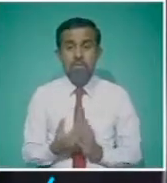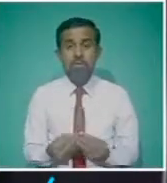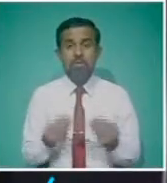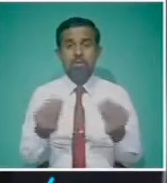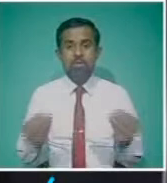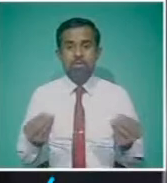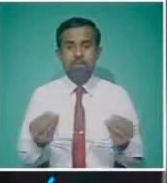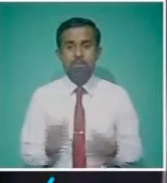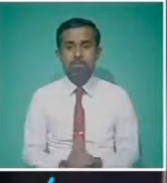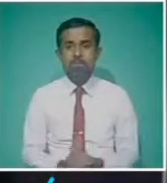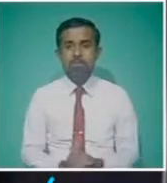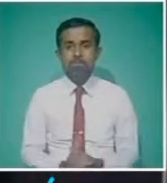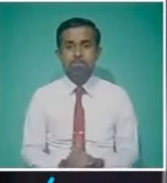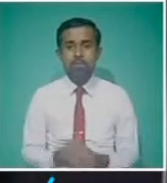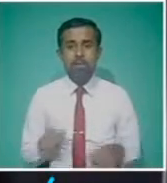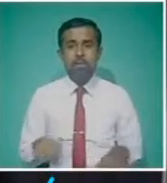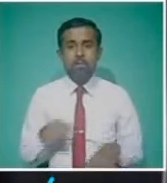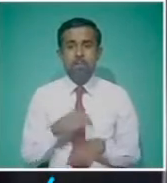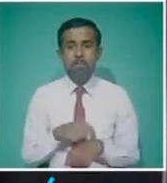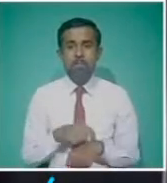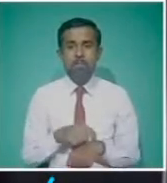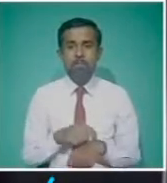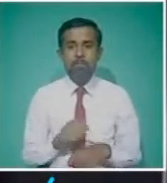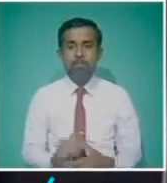At this time, on behalf